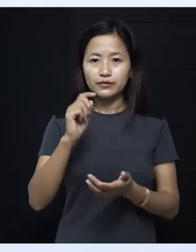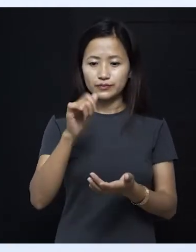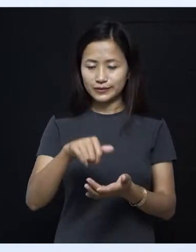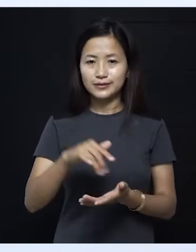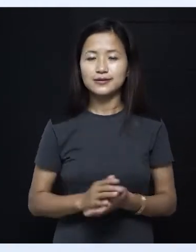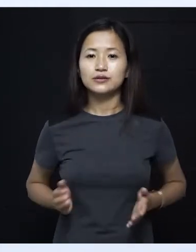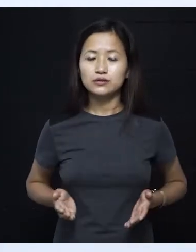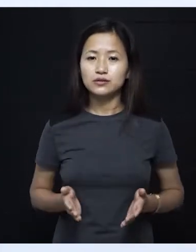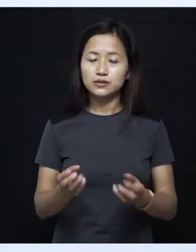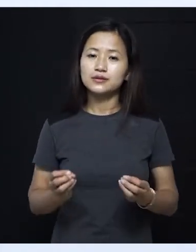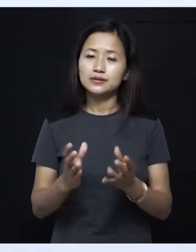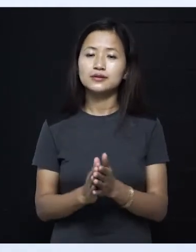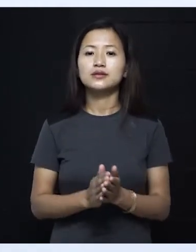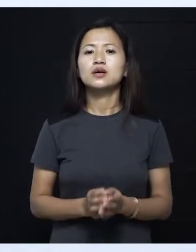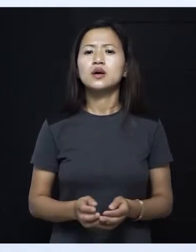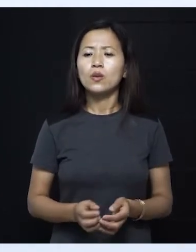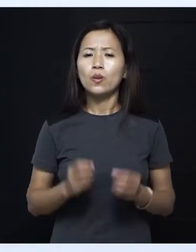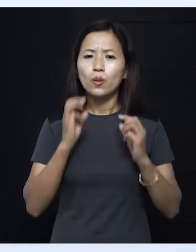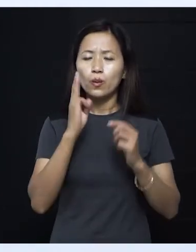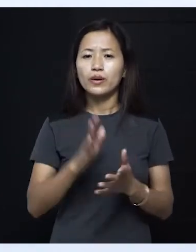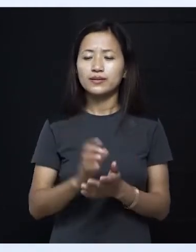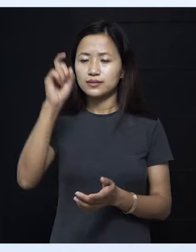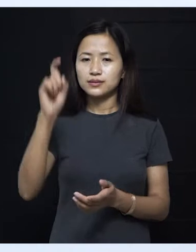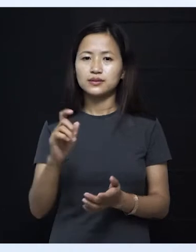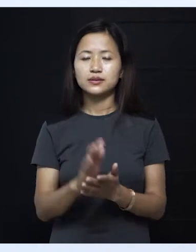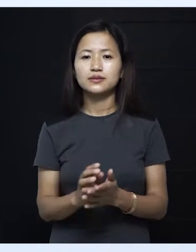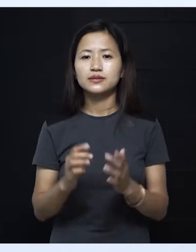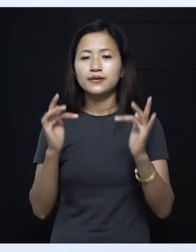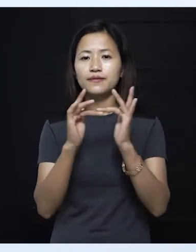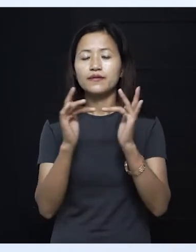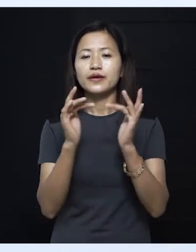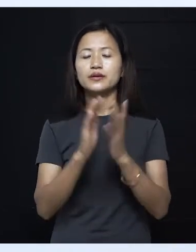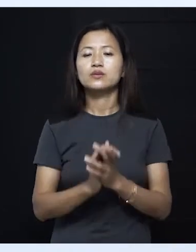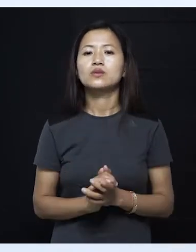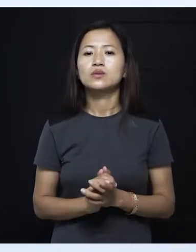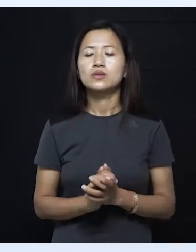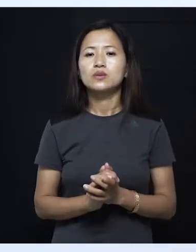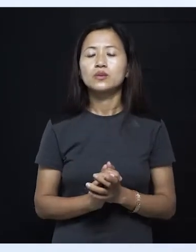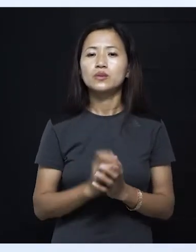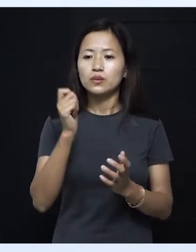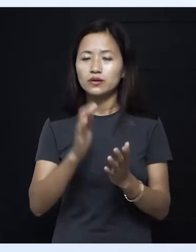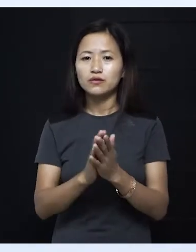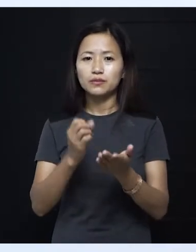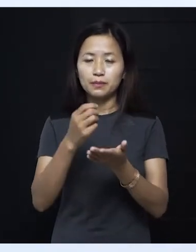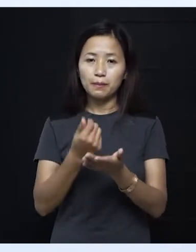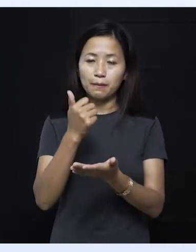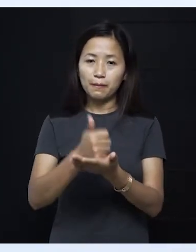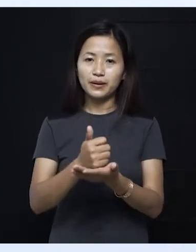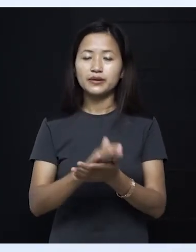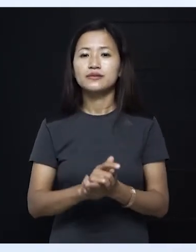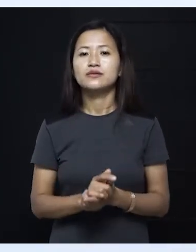they also set up well needed network of rural banking. Okay, rural banking for